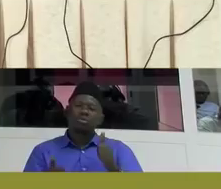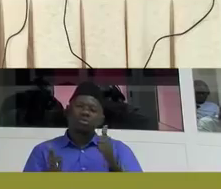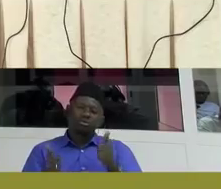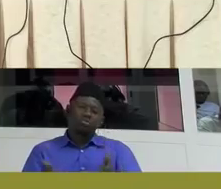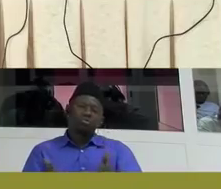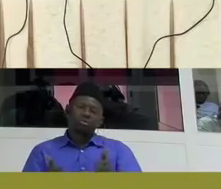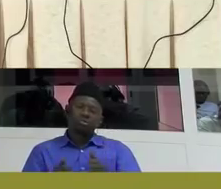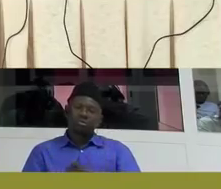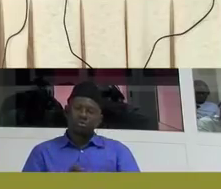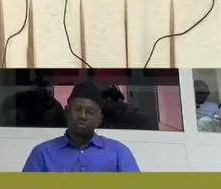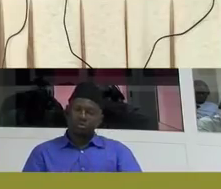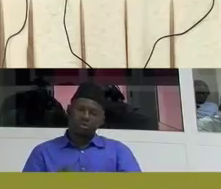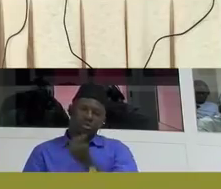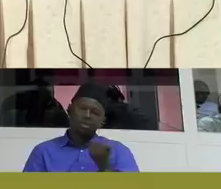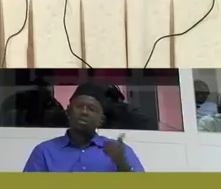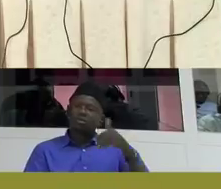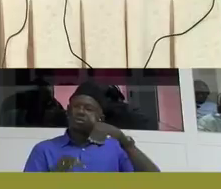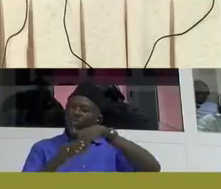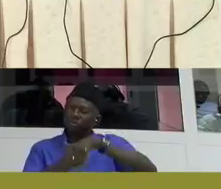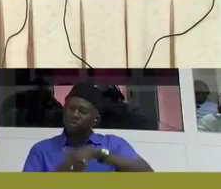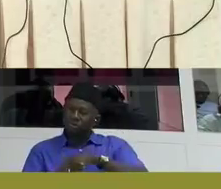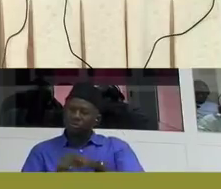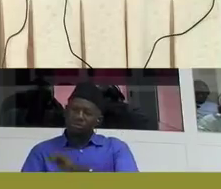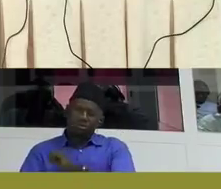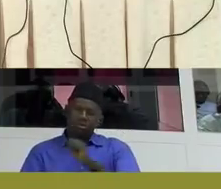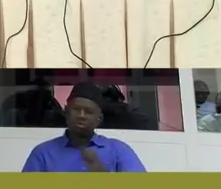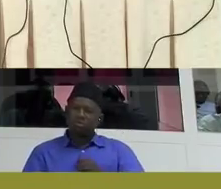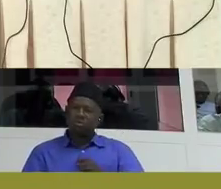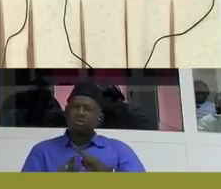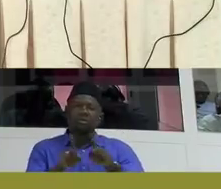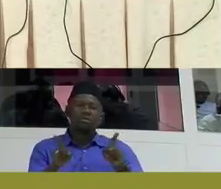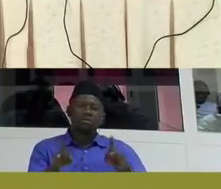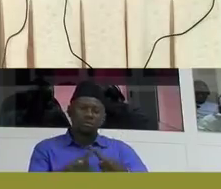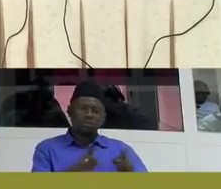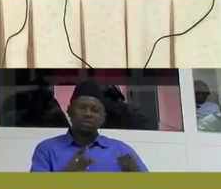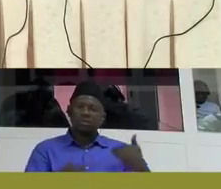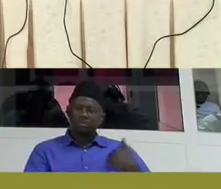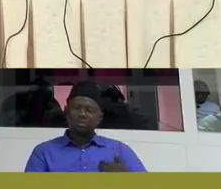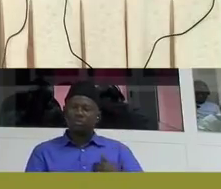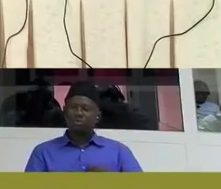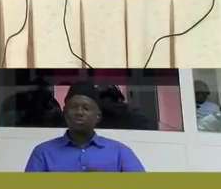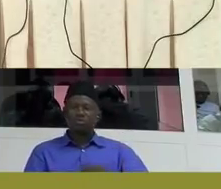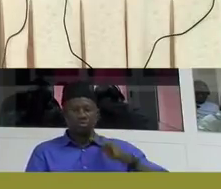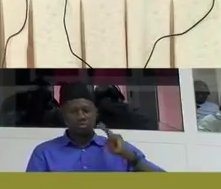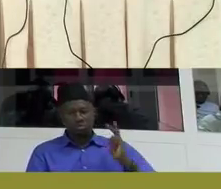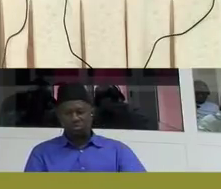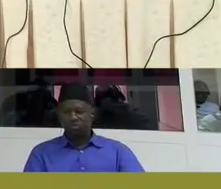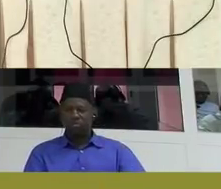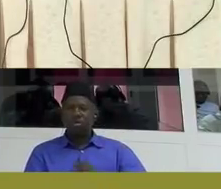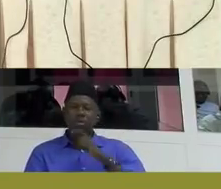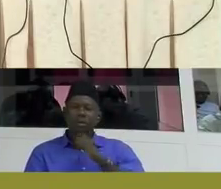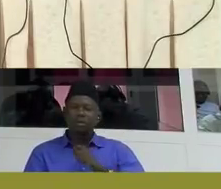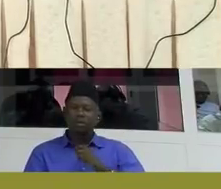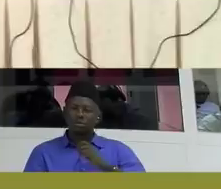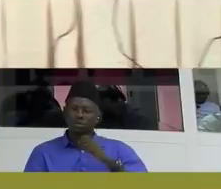and join our diverse peoples to prove man's